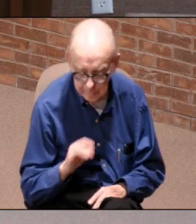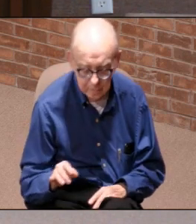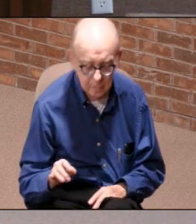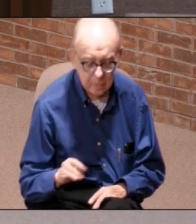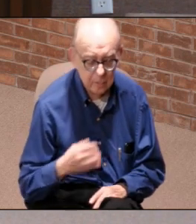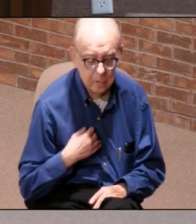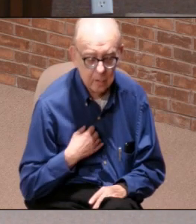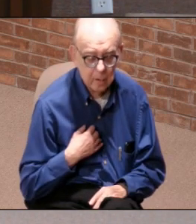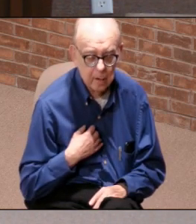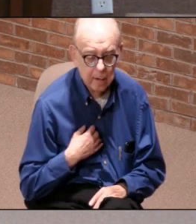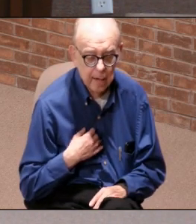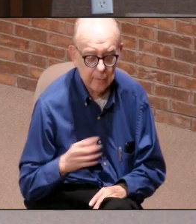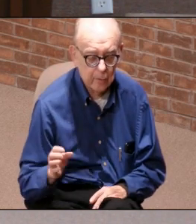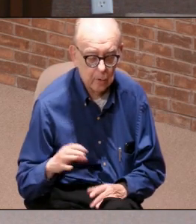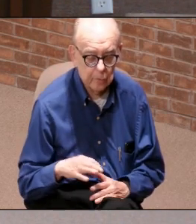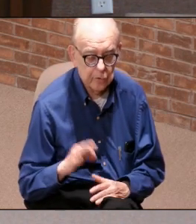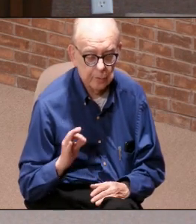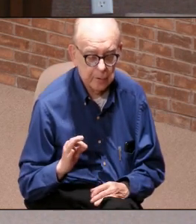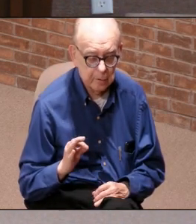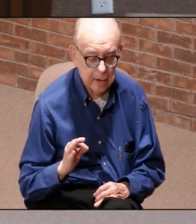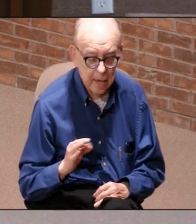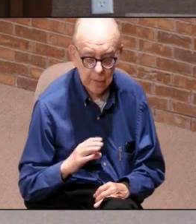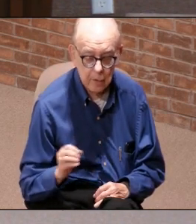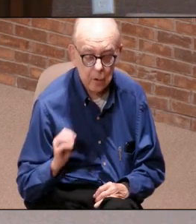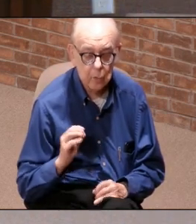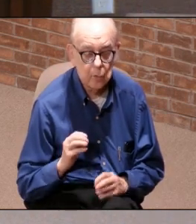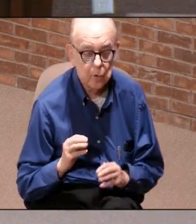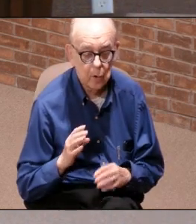all have their own spirit and their own will.